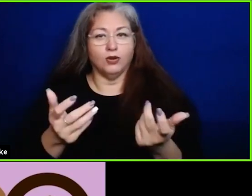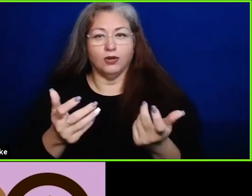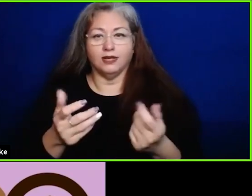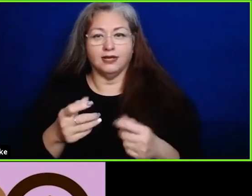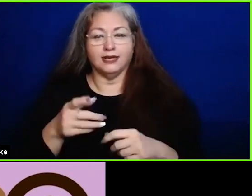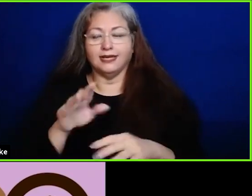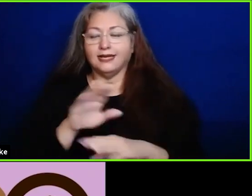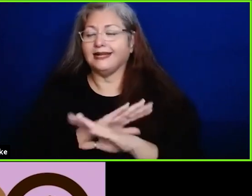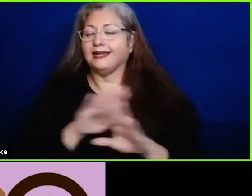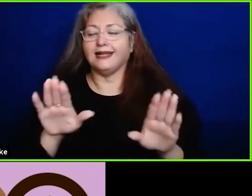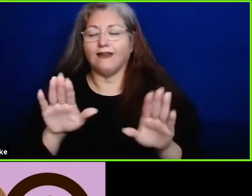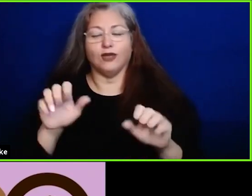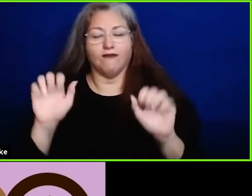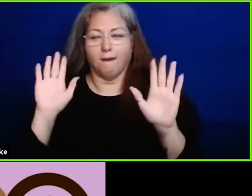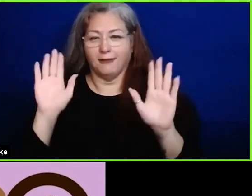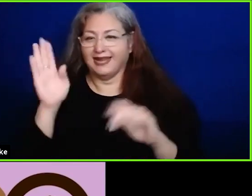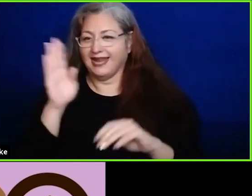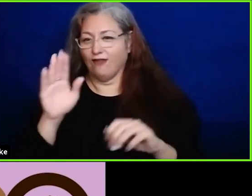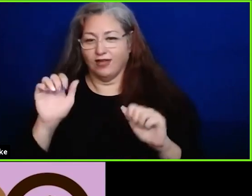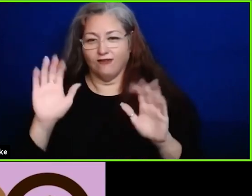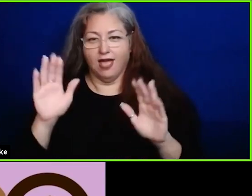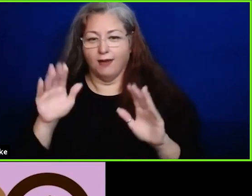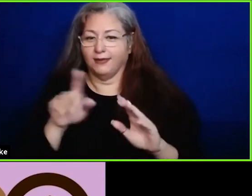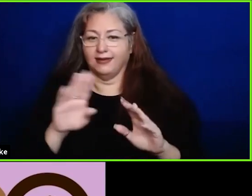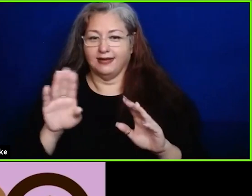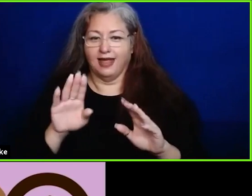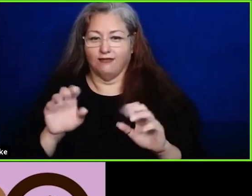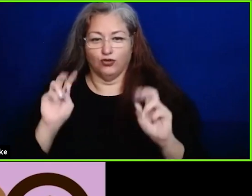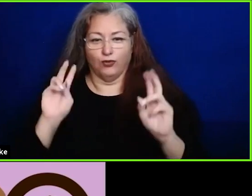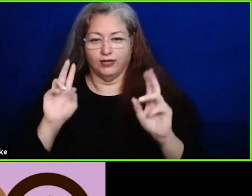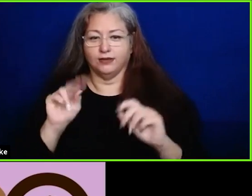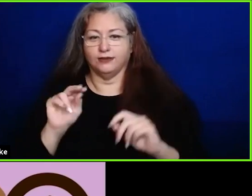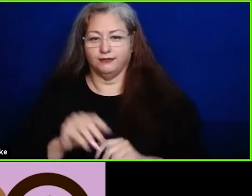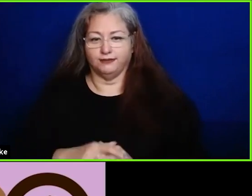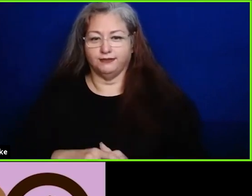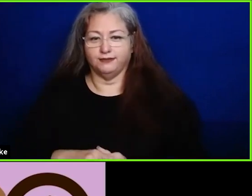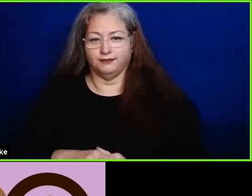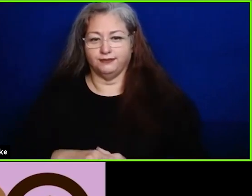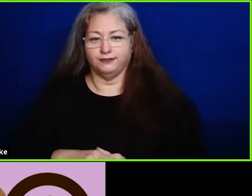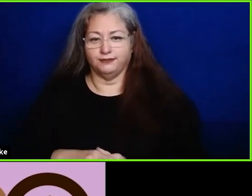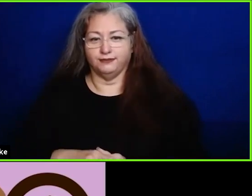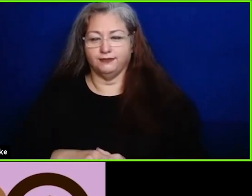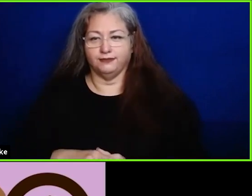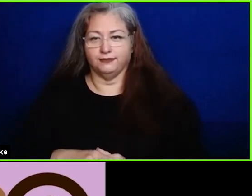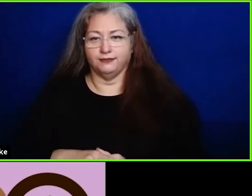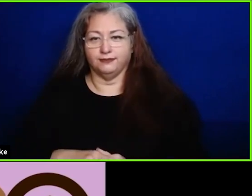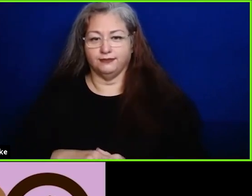never give up. Never give up, never surrender. Yes. If you would.